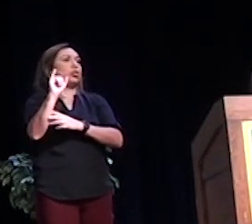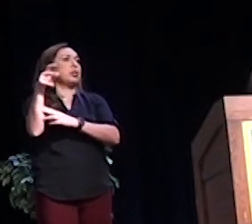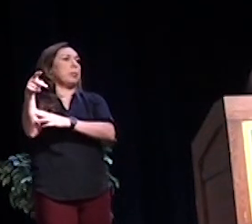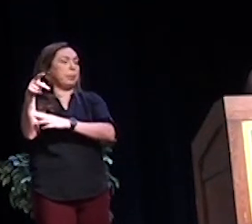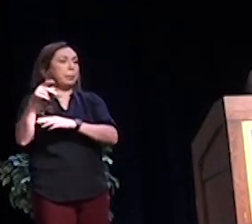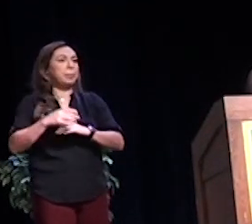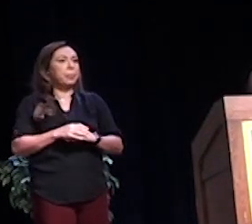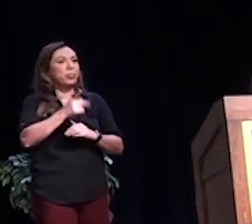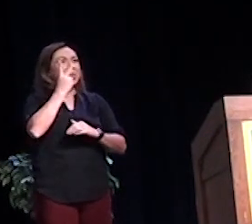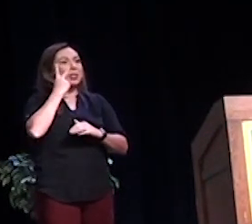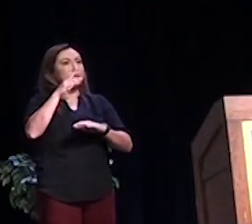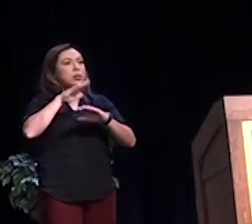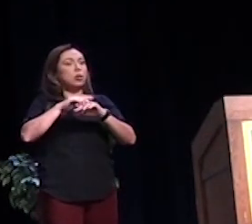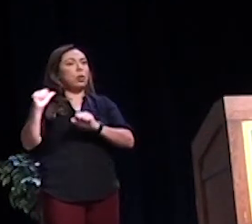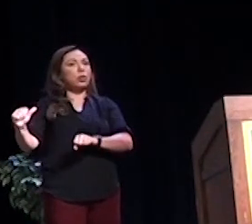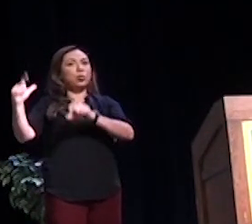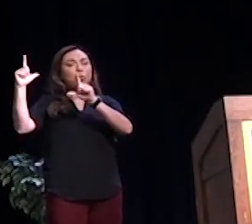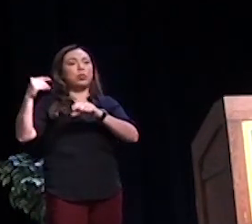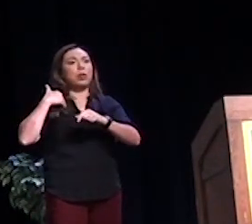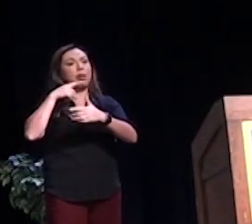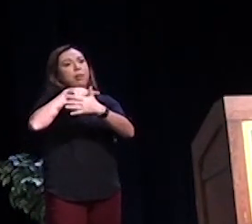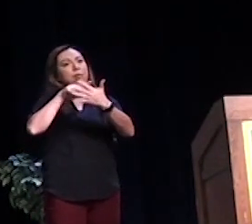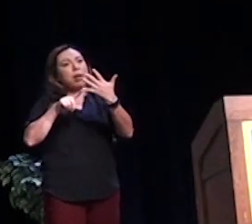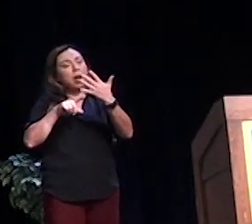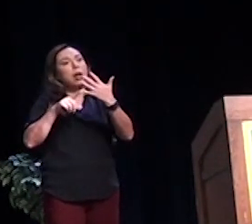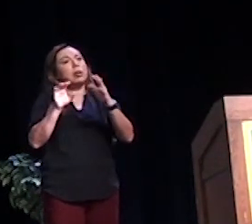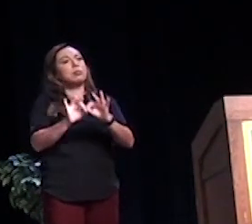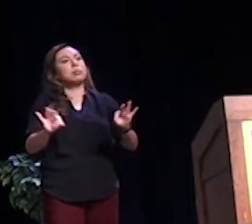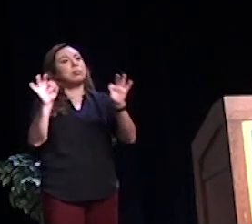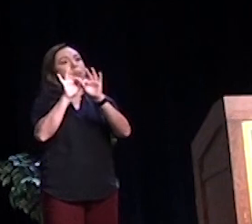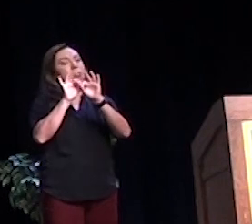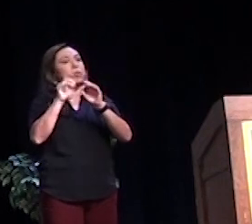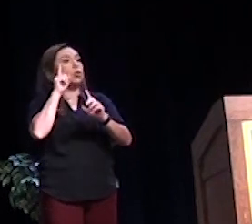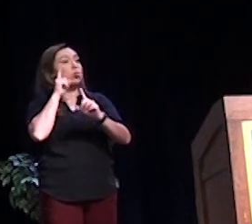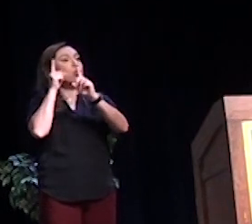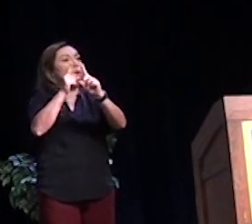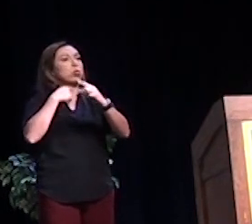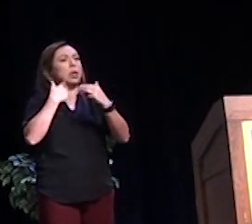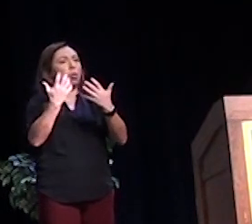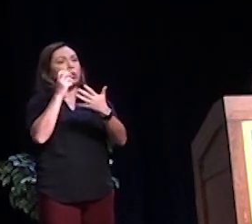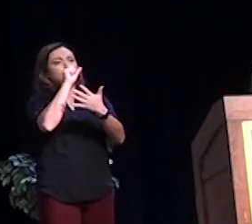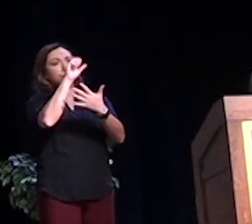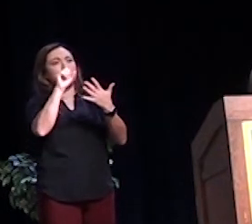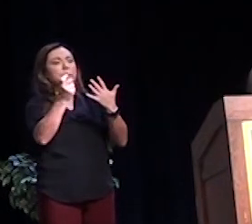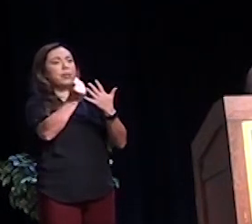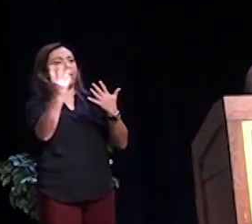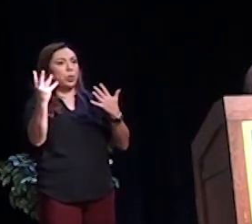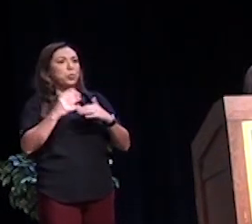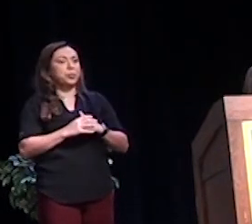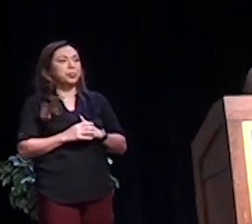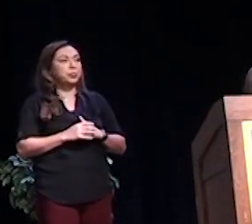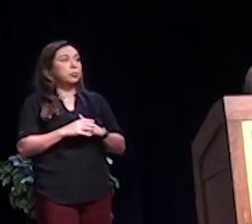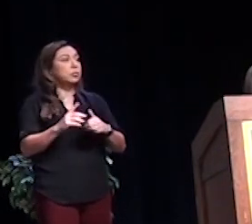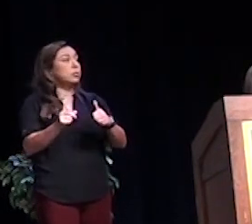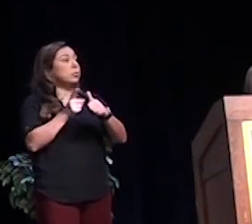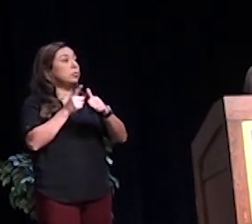can see on the screen we have 5 major SHIP goals, and I just want to highlight a couple of these. The first is a big